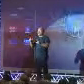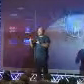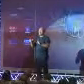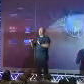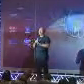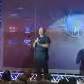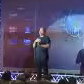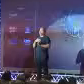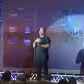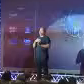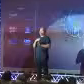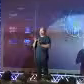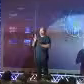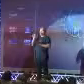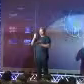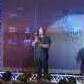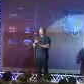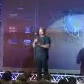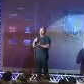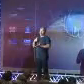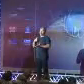share knowledge freely.